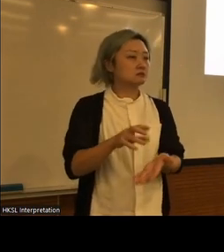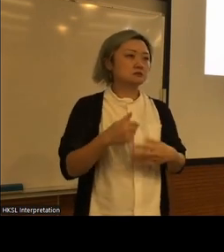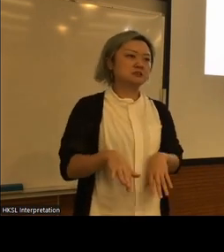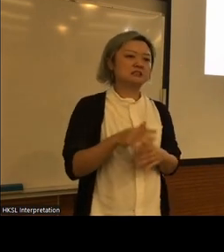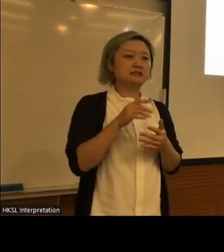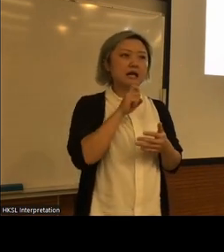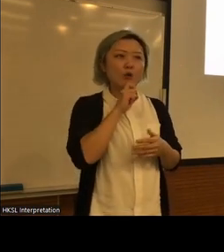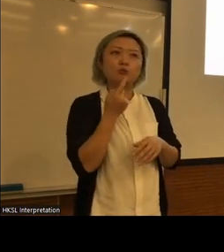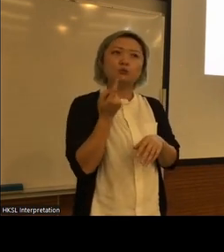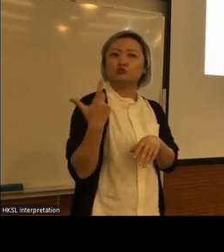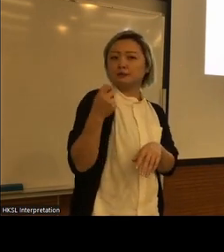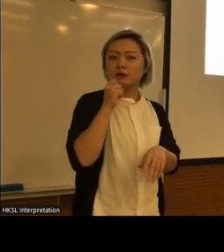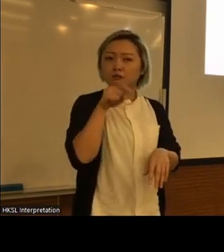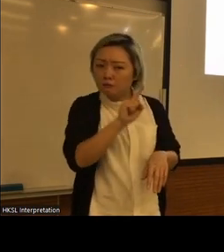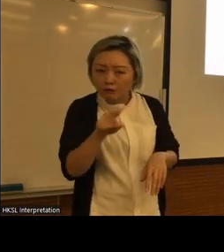that with